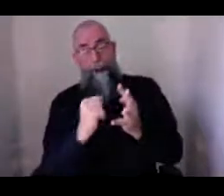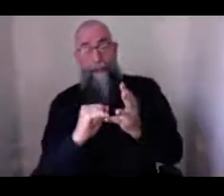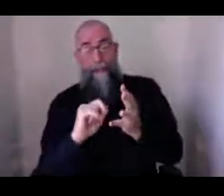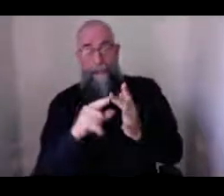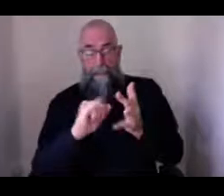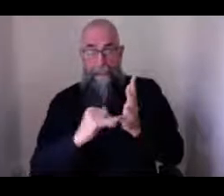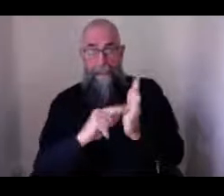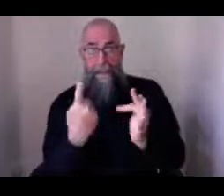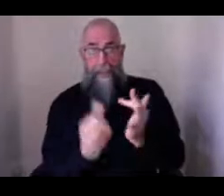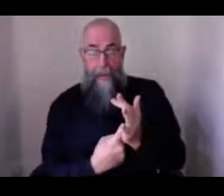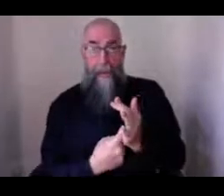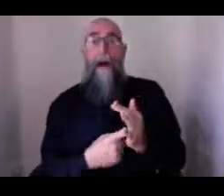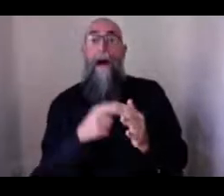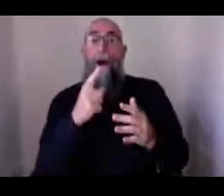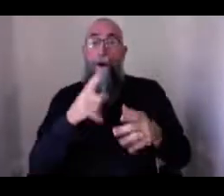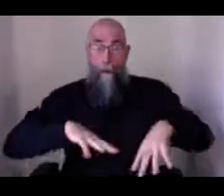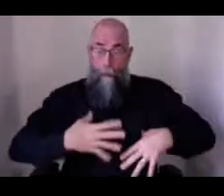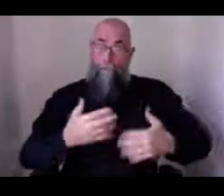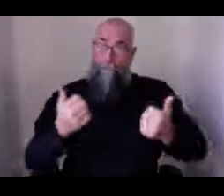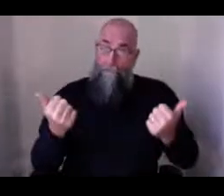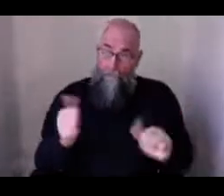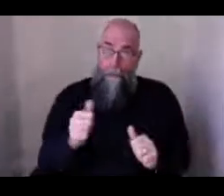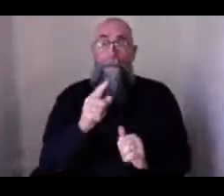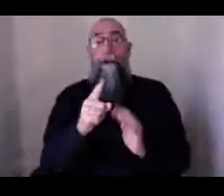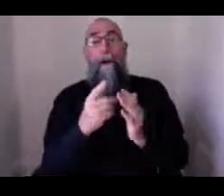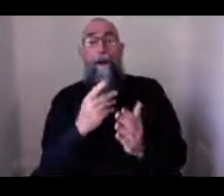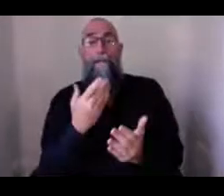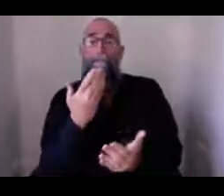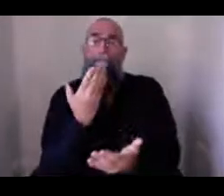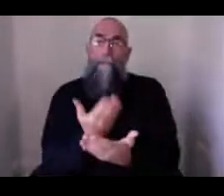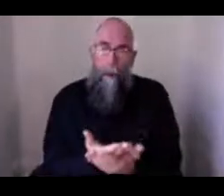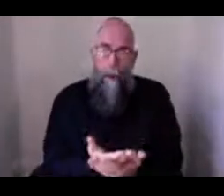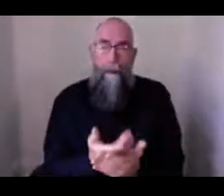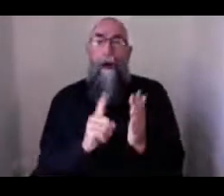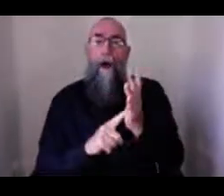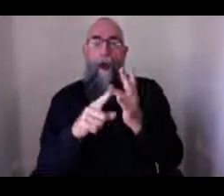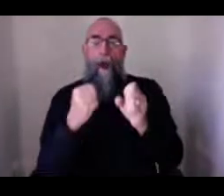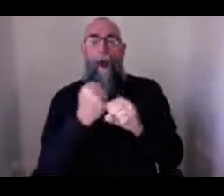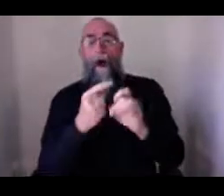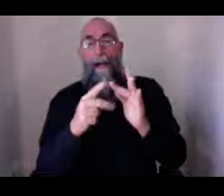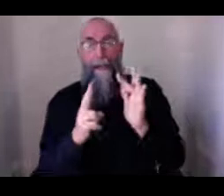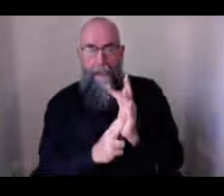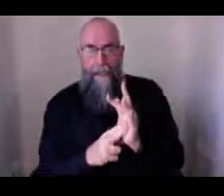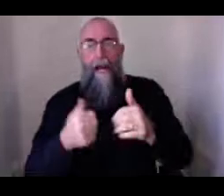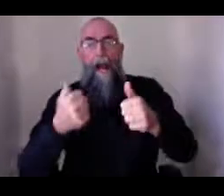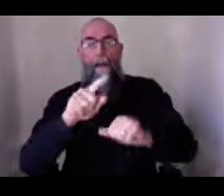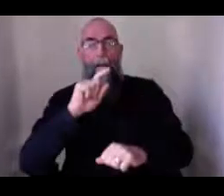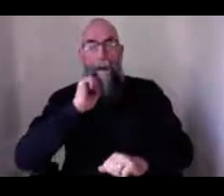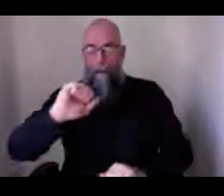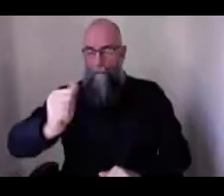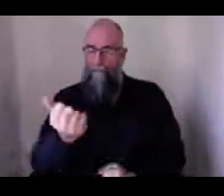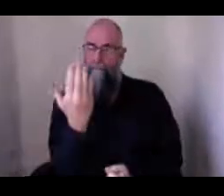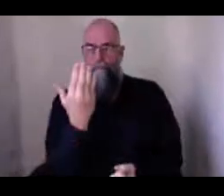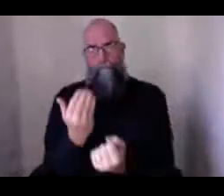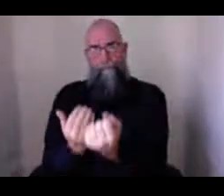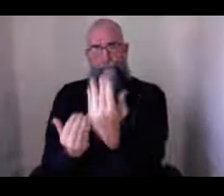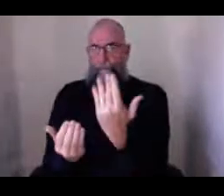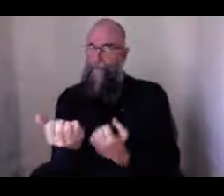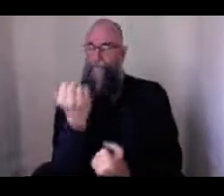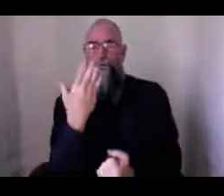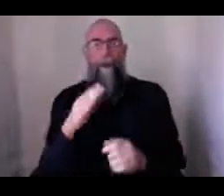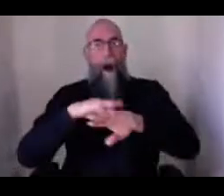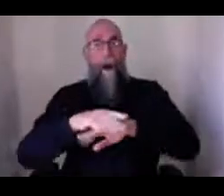registered and logged in, you'll be taken to a page which has the application forms for all the open funding rounds. You can then choose which form you